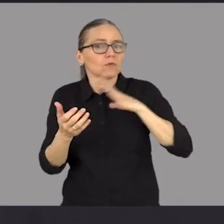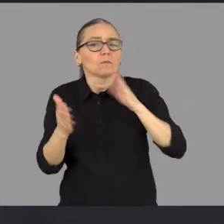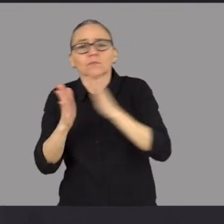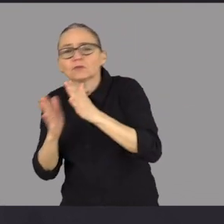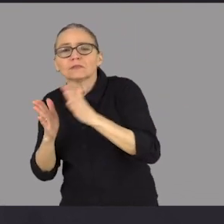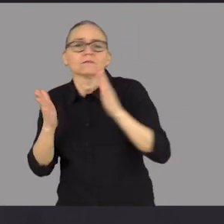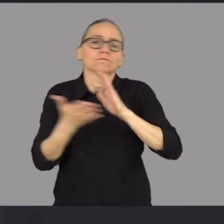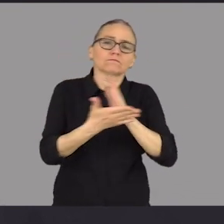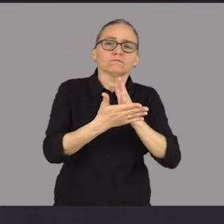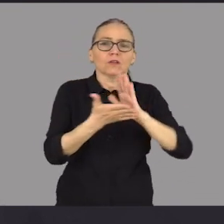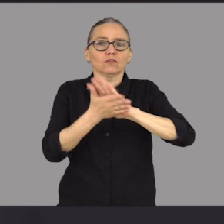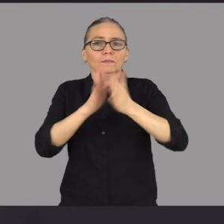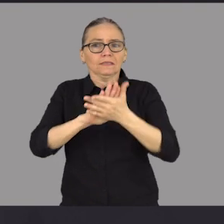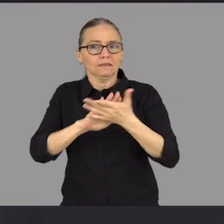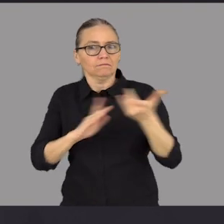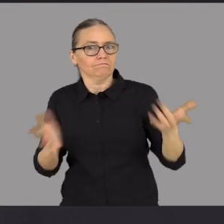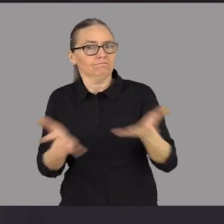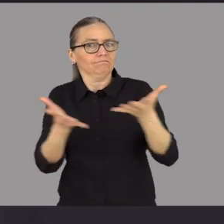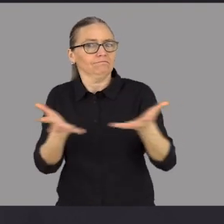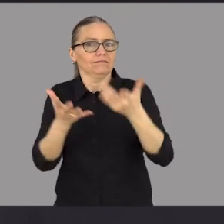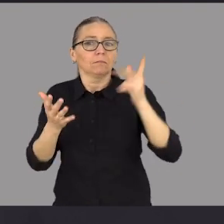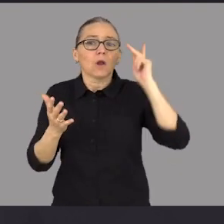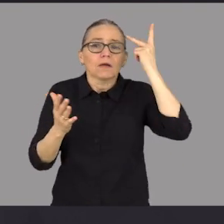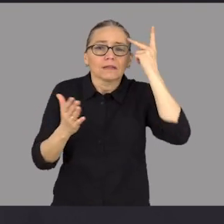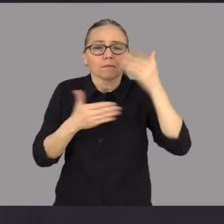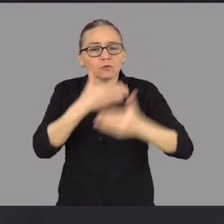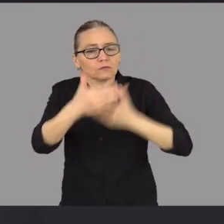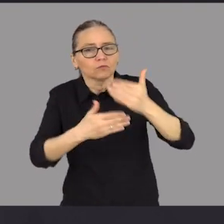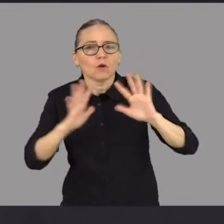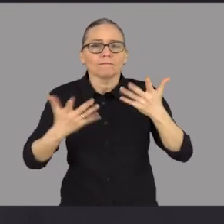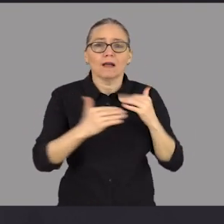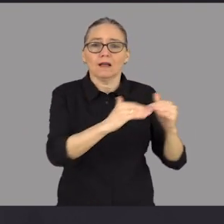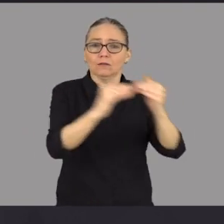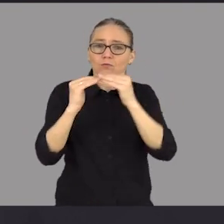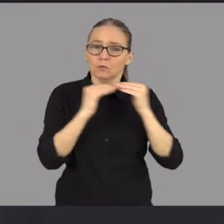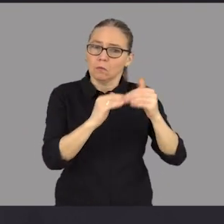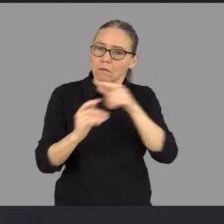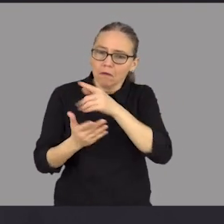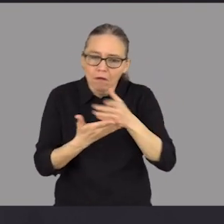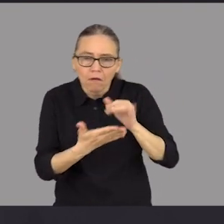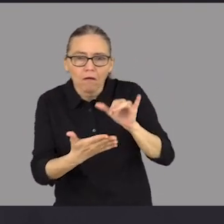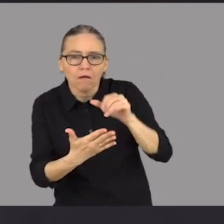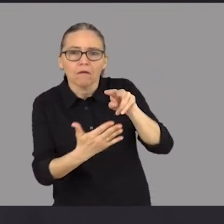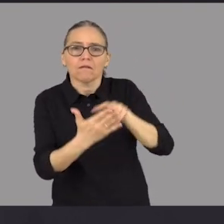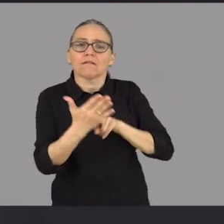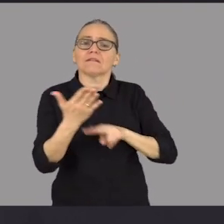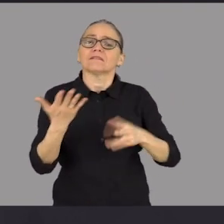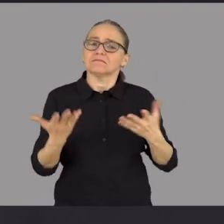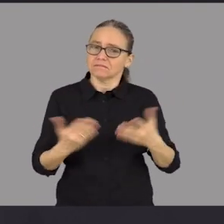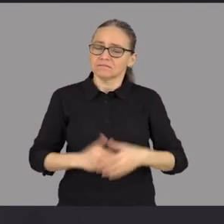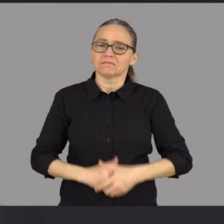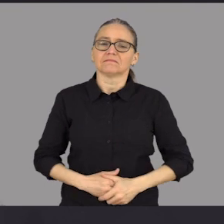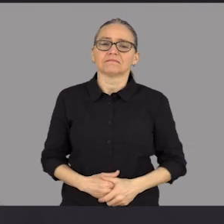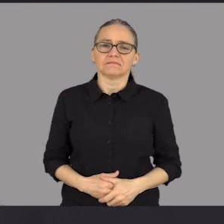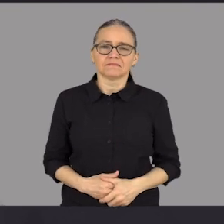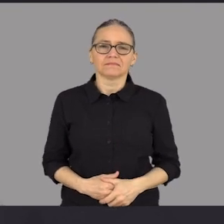and medium-sized businesses to become familiar with inclusive policies and